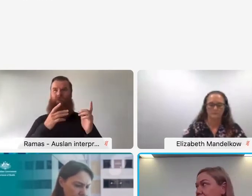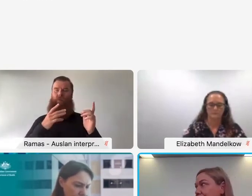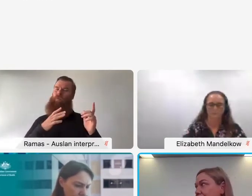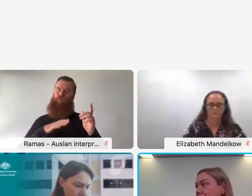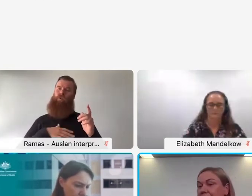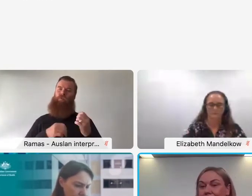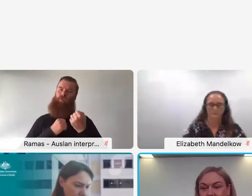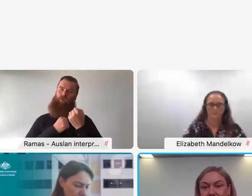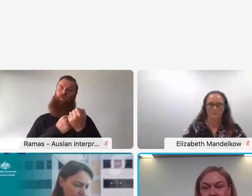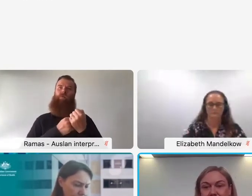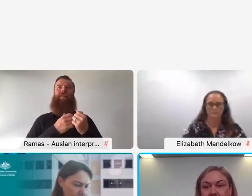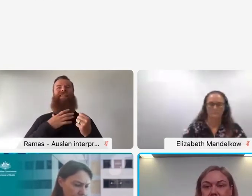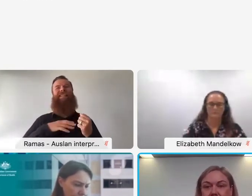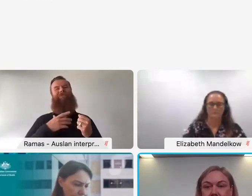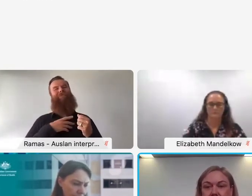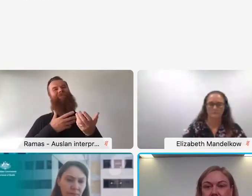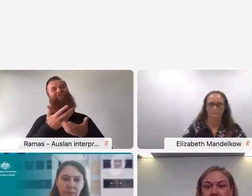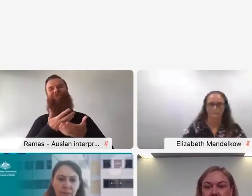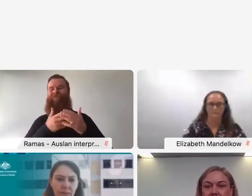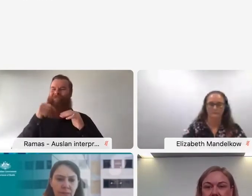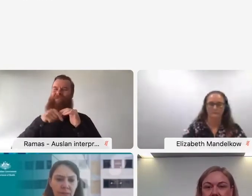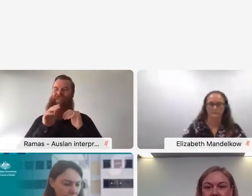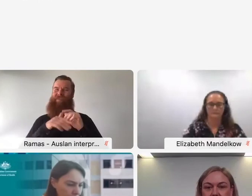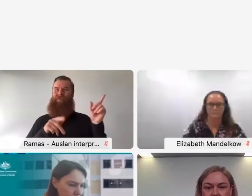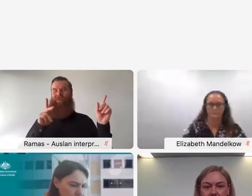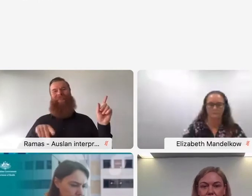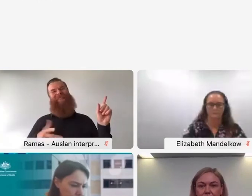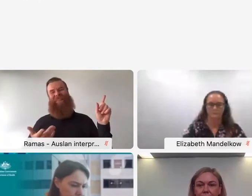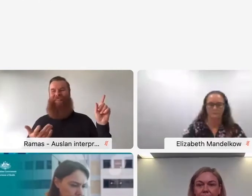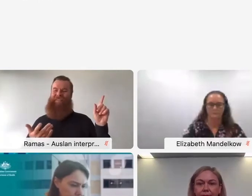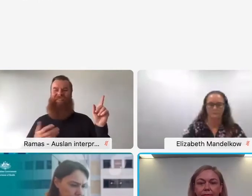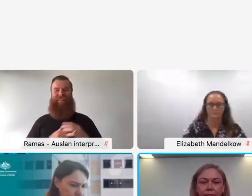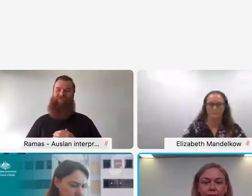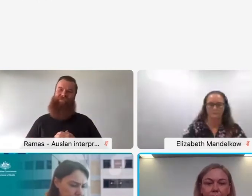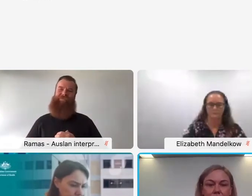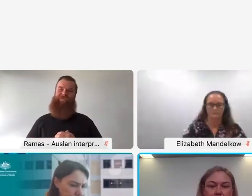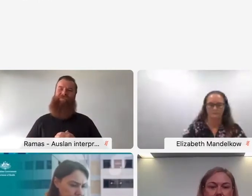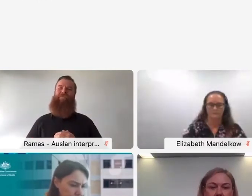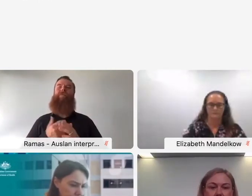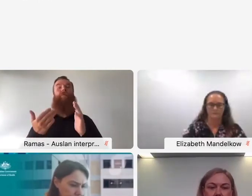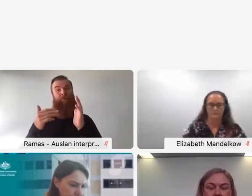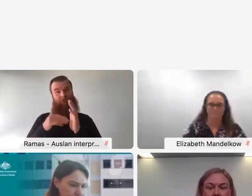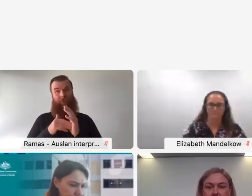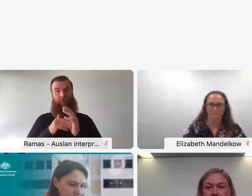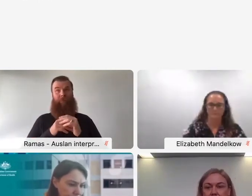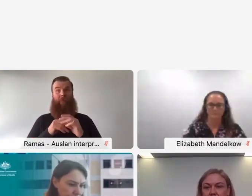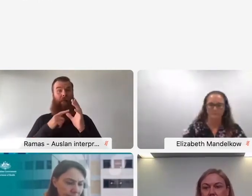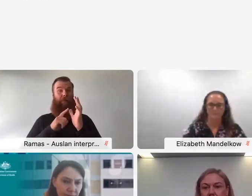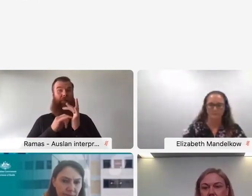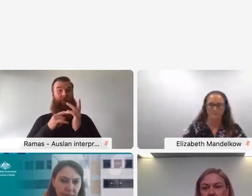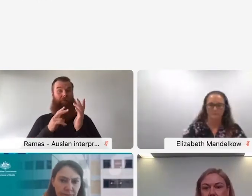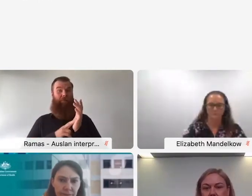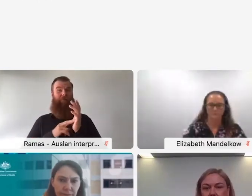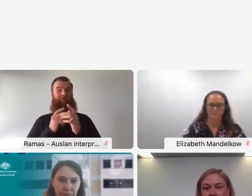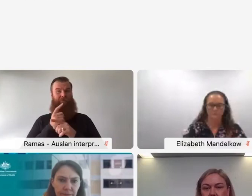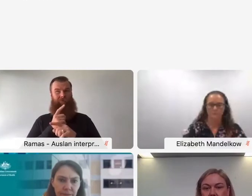have a conversation about. And just to add to that, Alison and Emma, Michelle might actually have a